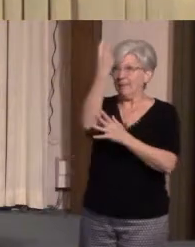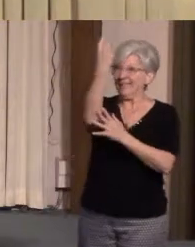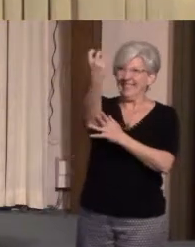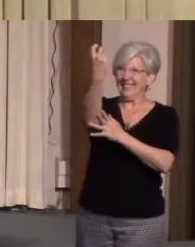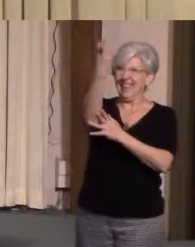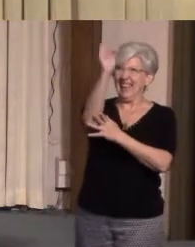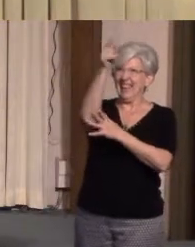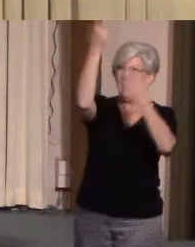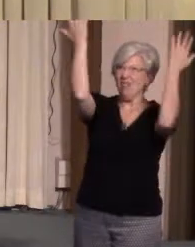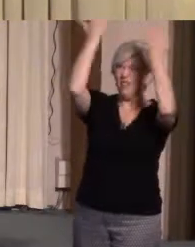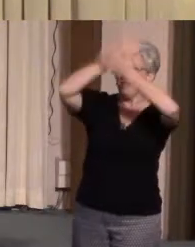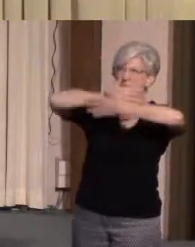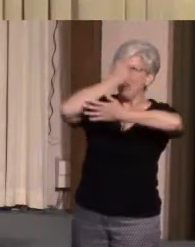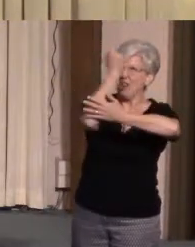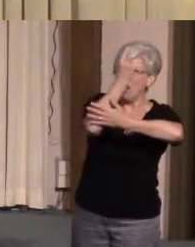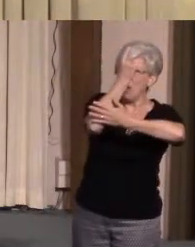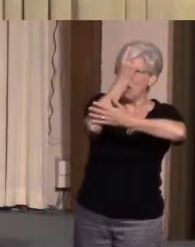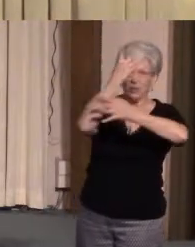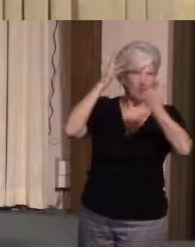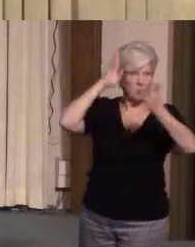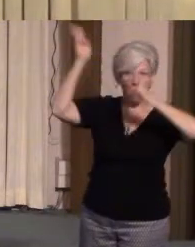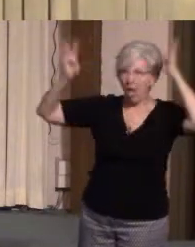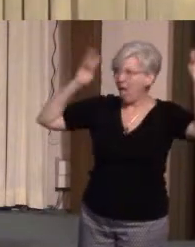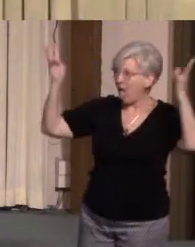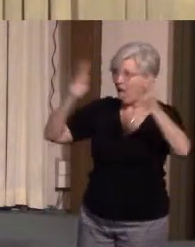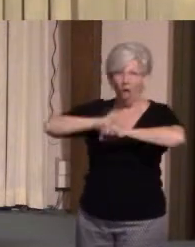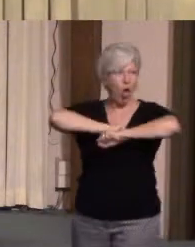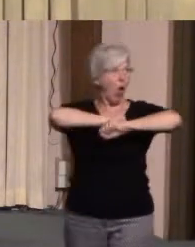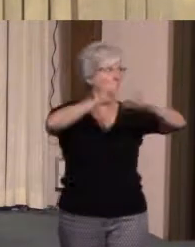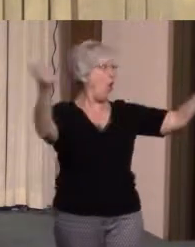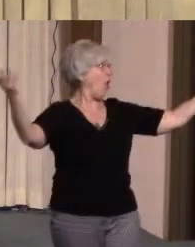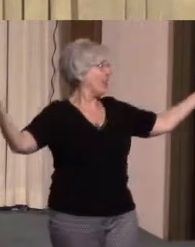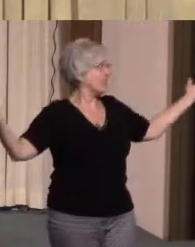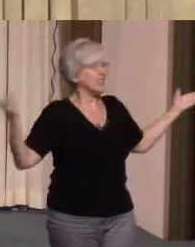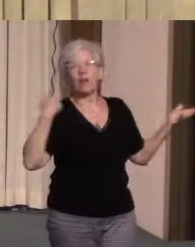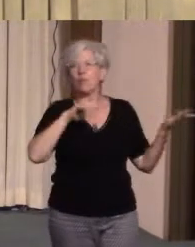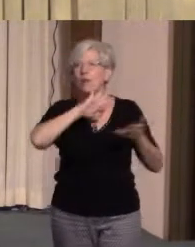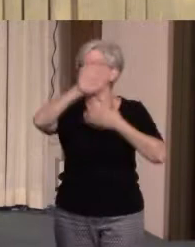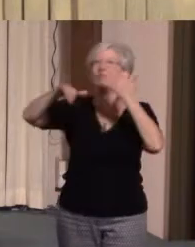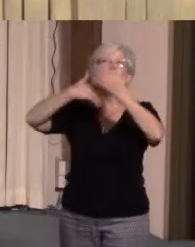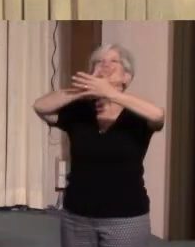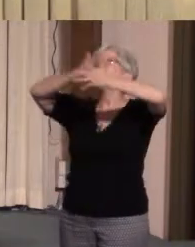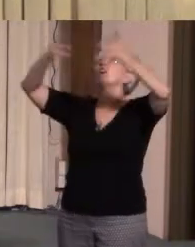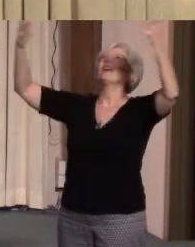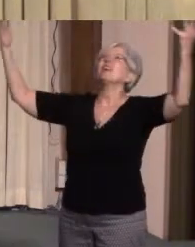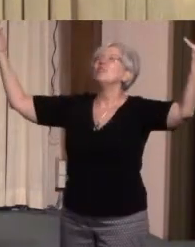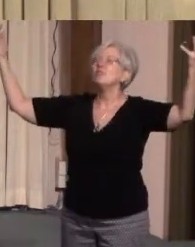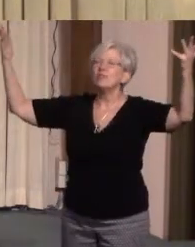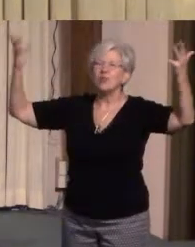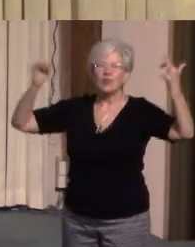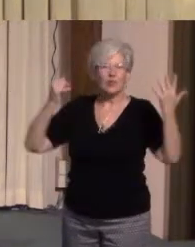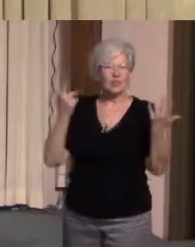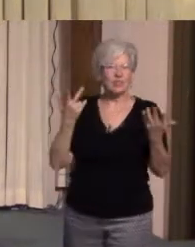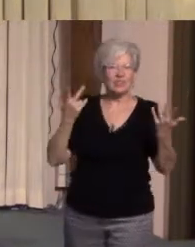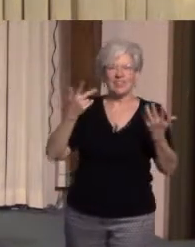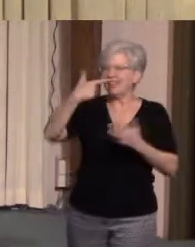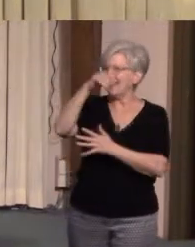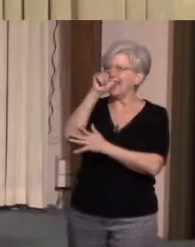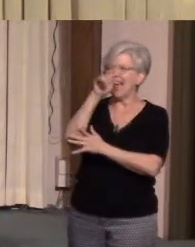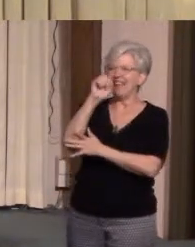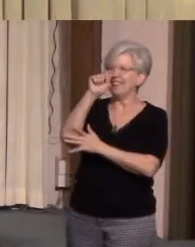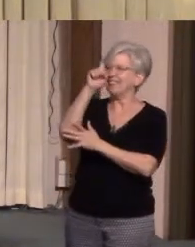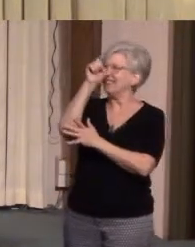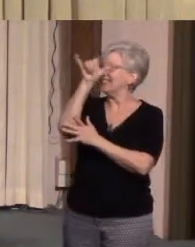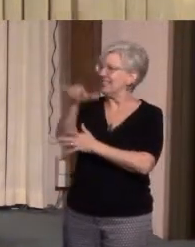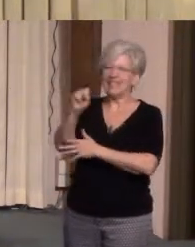week's time, manages to go from sitting there in the dark all by itself, to all the stuff, right? We got